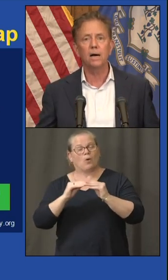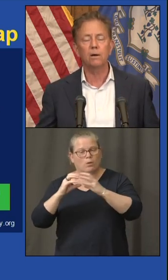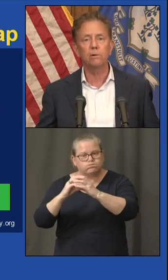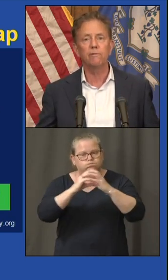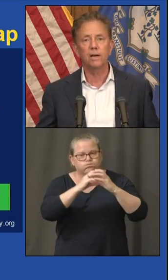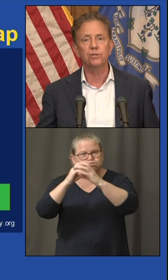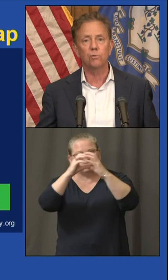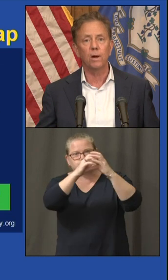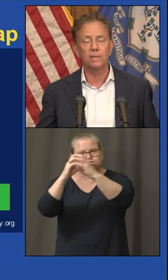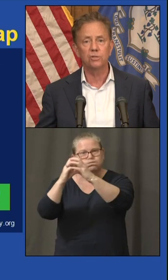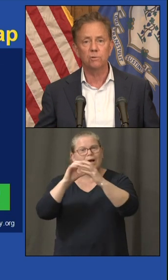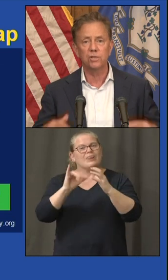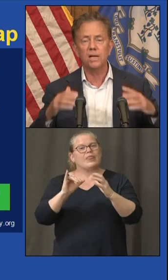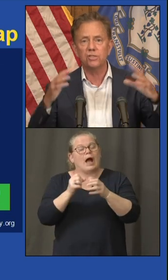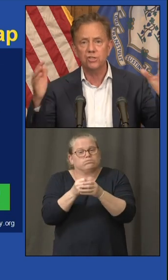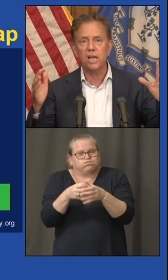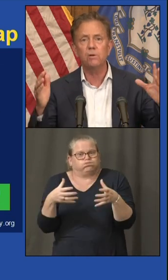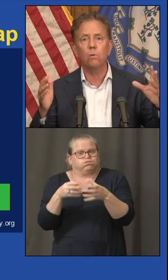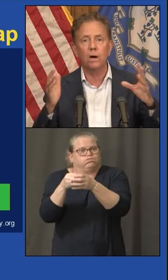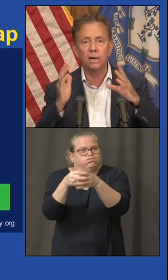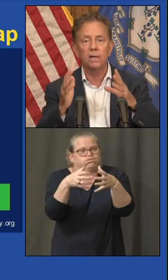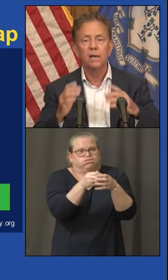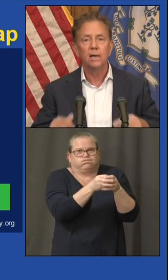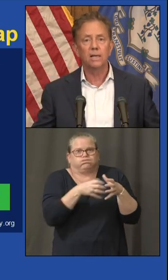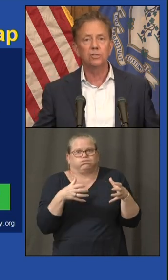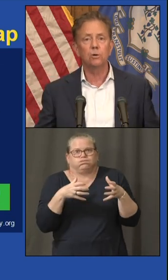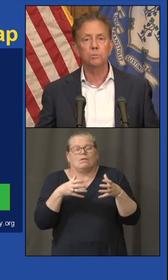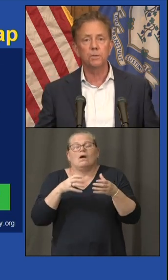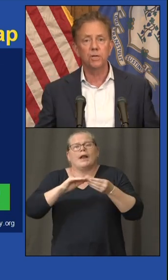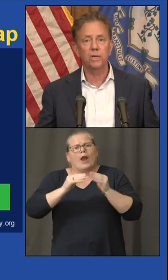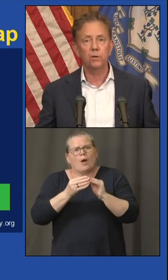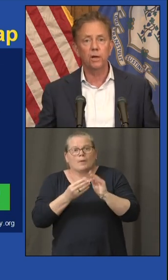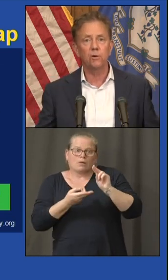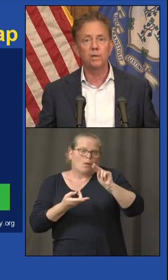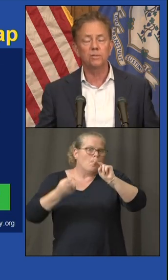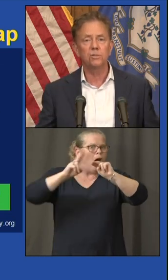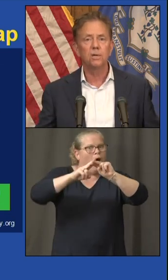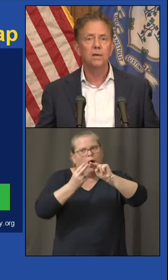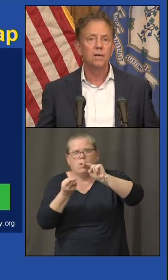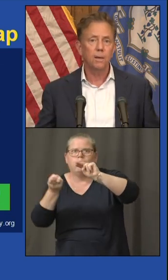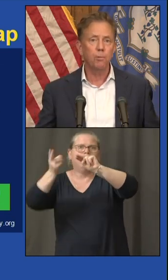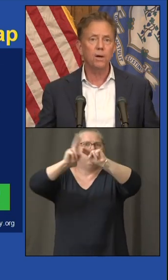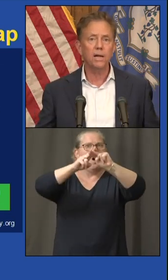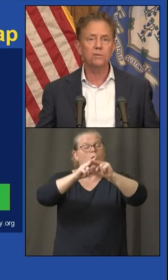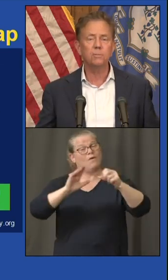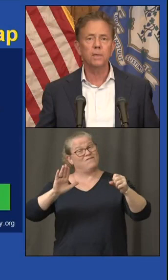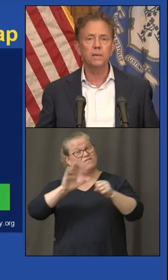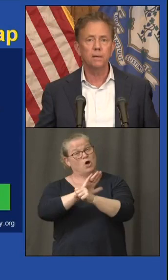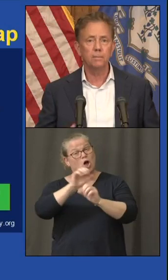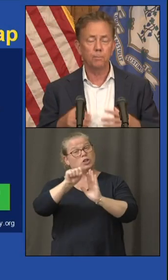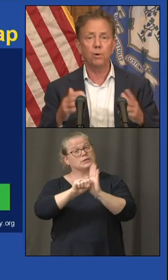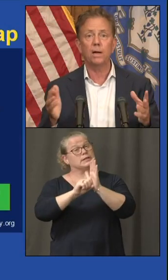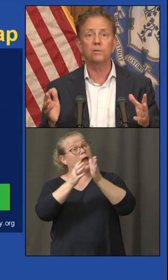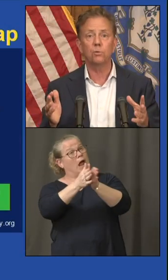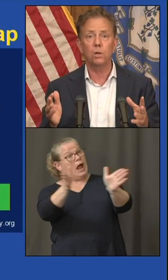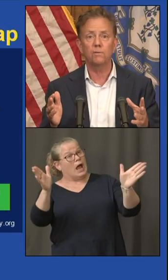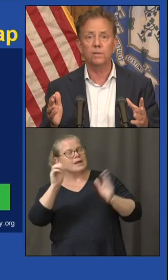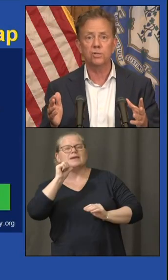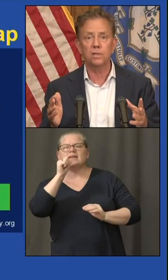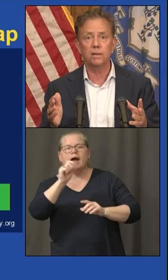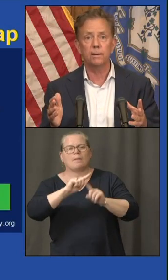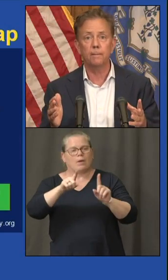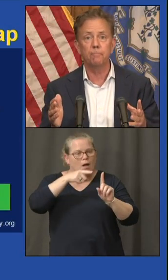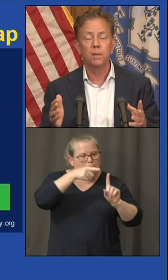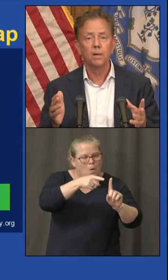dramatically higher infection rates. So it's not statewide, it's those particular areas. They pointed out to me, they pointed out to all of